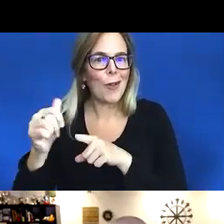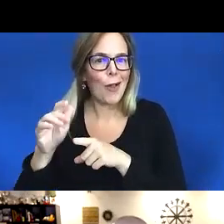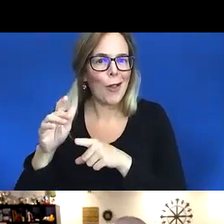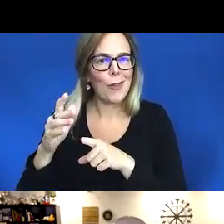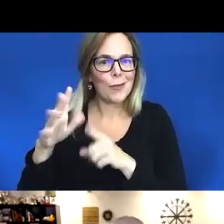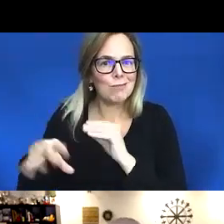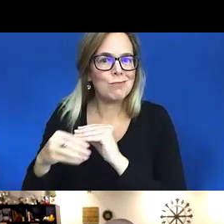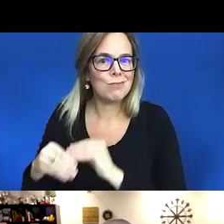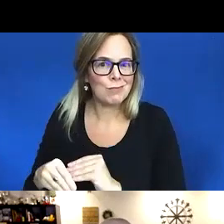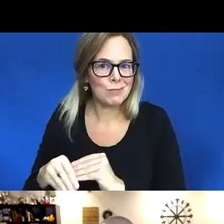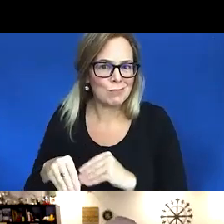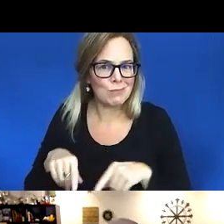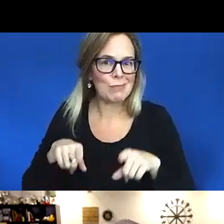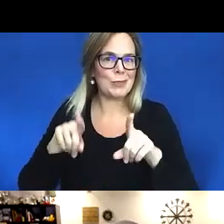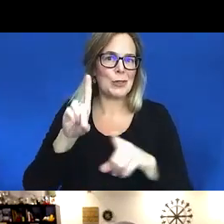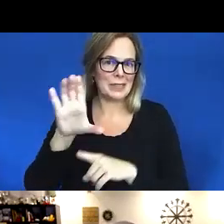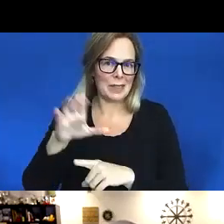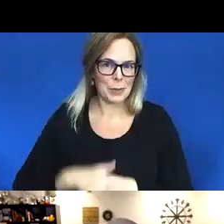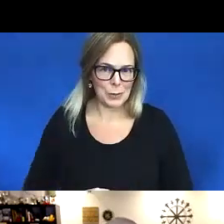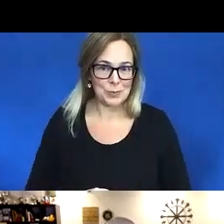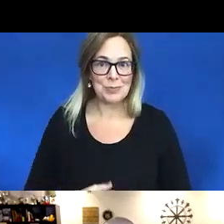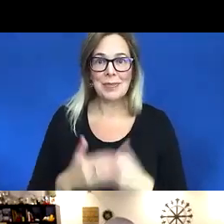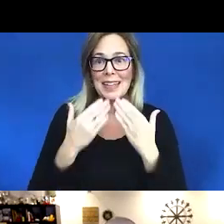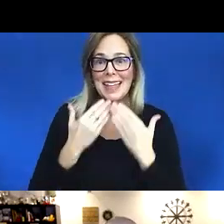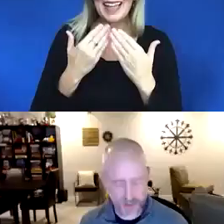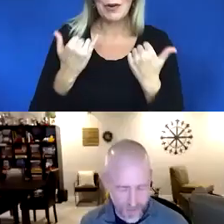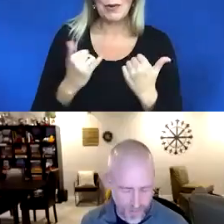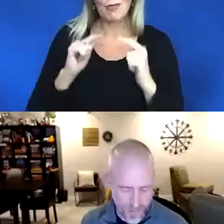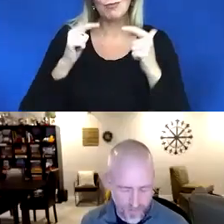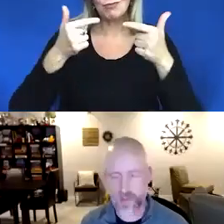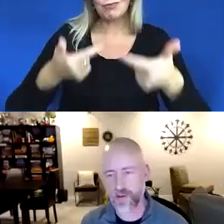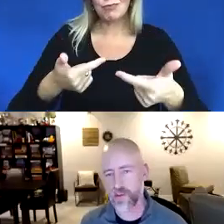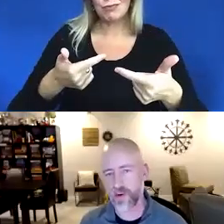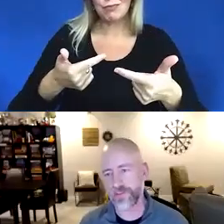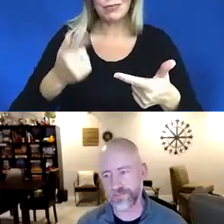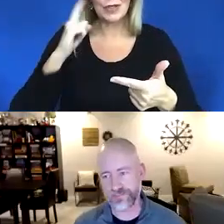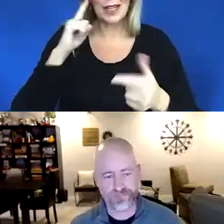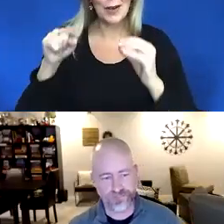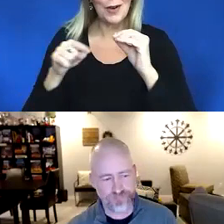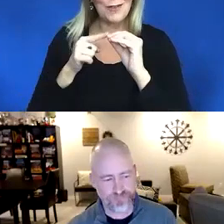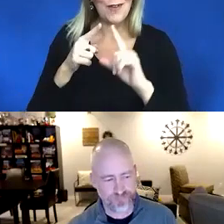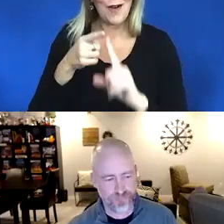of December. Thank you all. I'm going to hand it here to hear about some wellness initiatives from Mary O'Rourke.